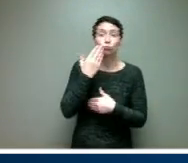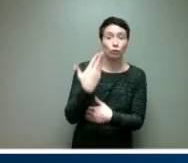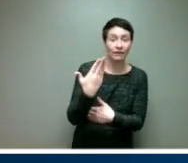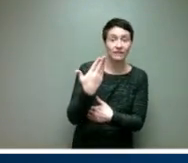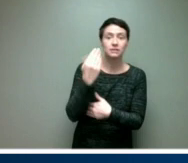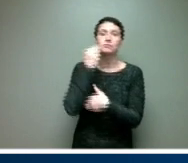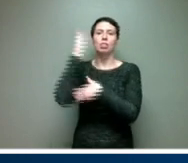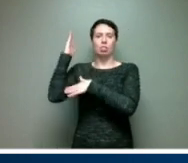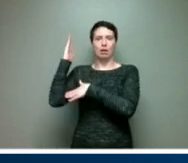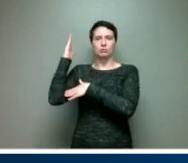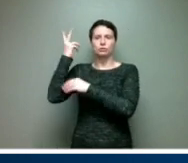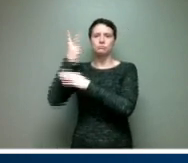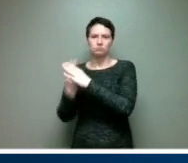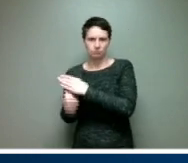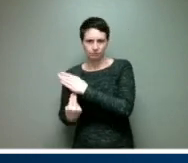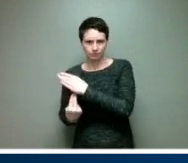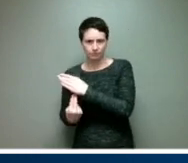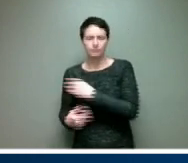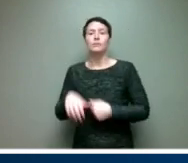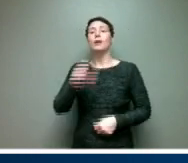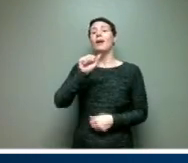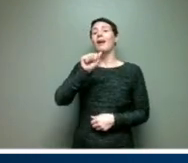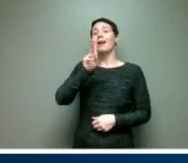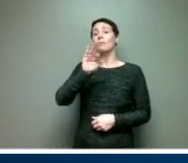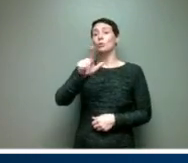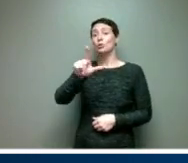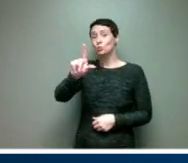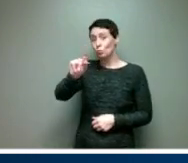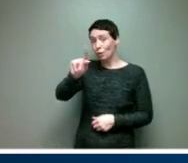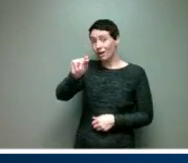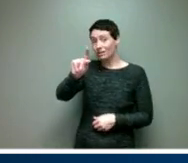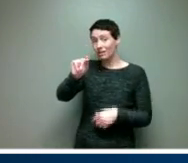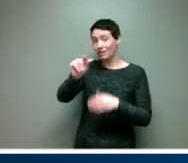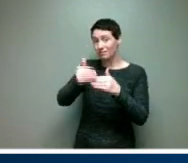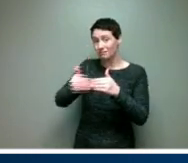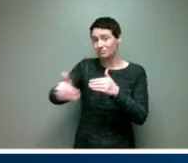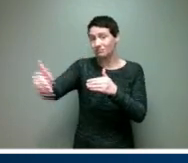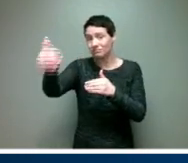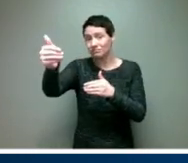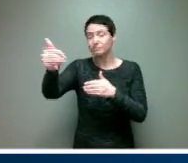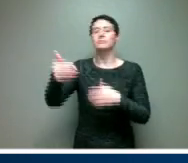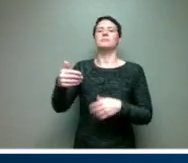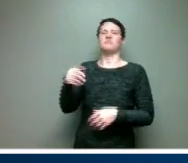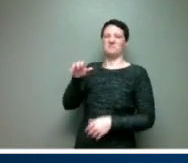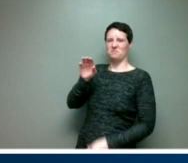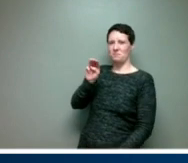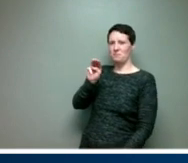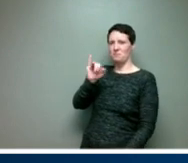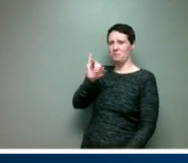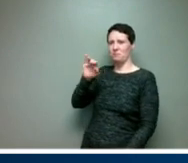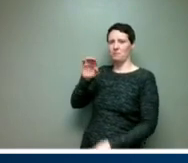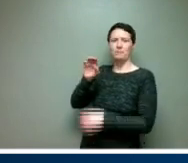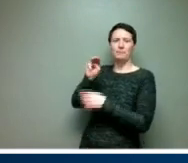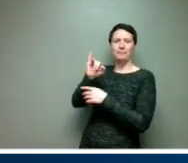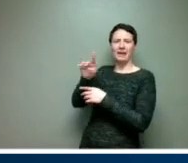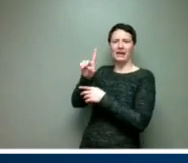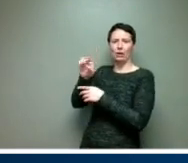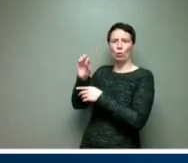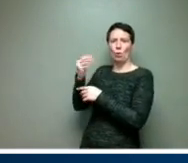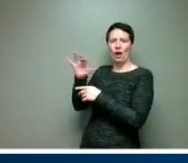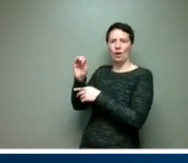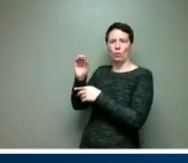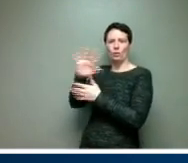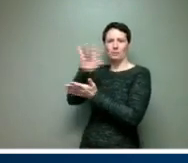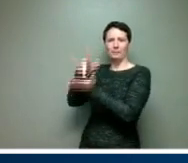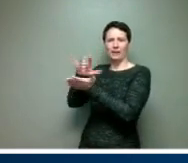And starting on April 20th, our friends at the Mid-Ohio Food Bank will also be set up